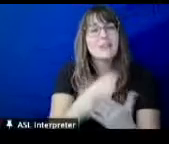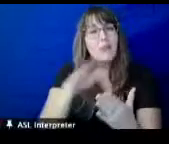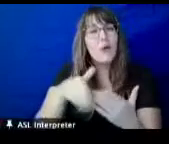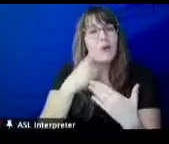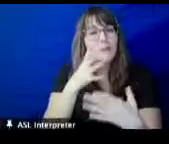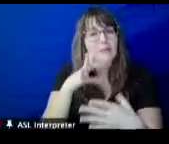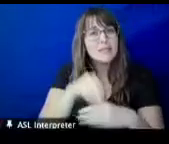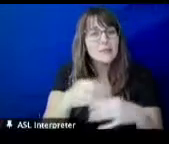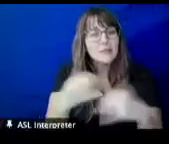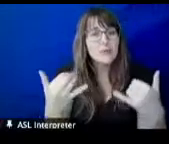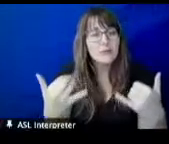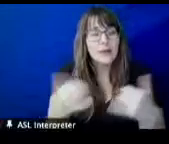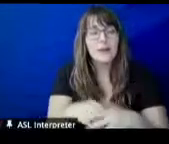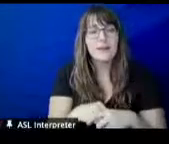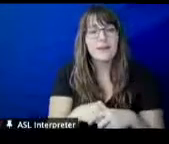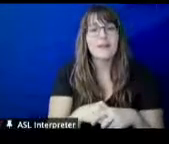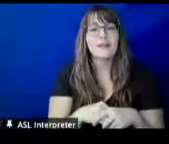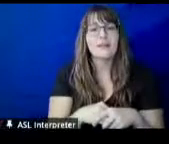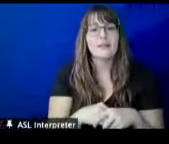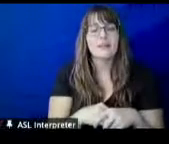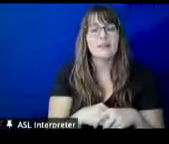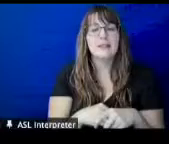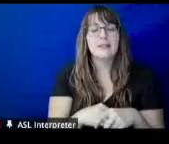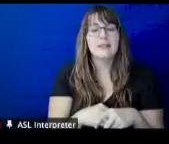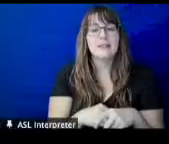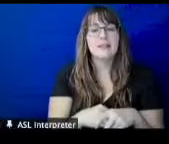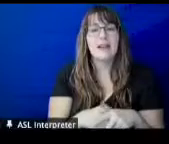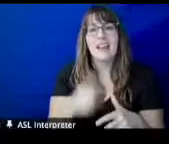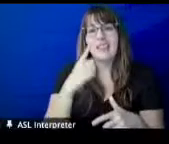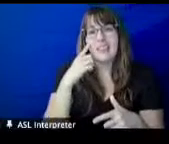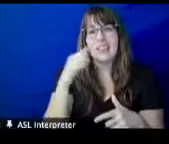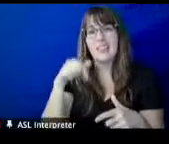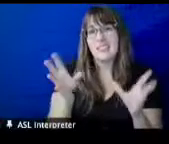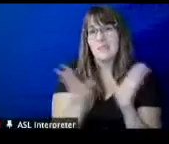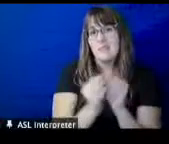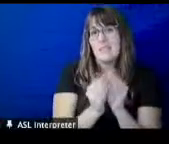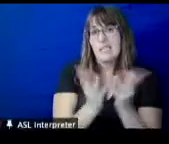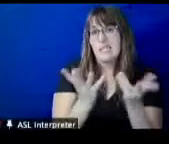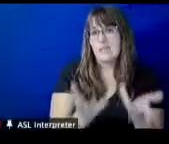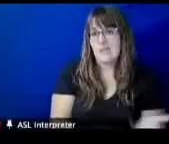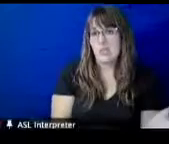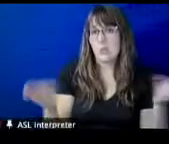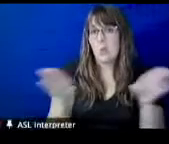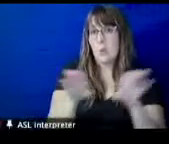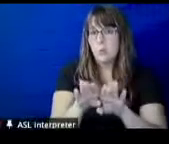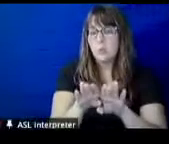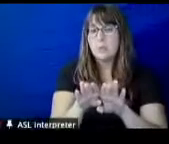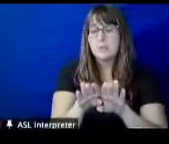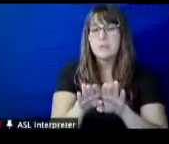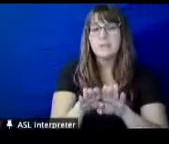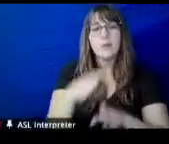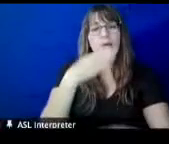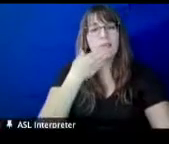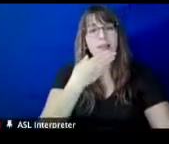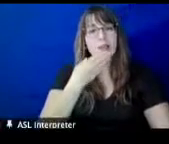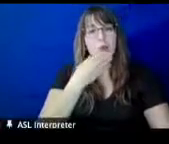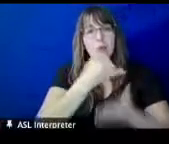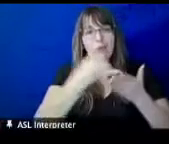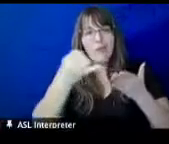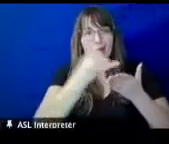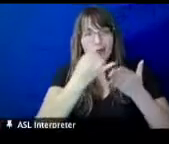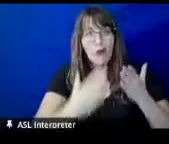everyone. I think I'm about to call this meeting adjourned, and I want to thank our line drawers,